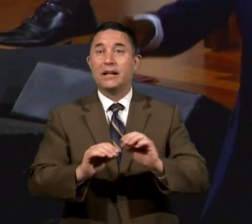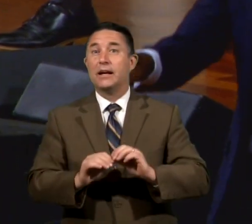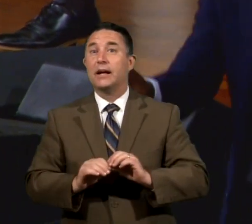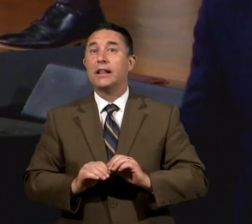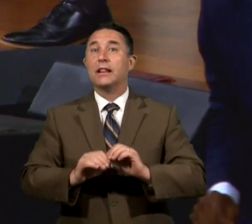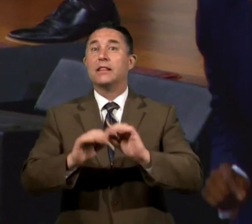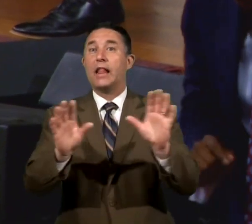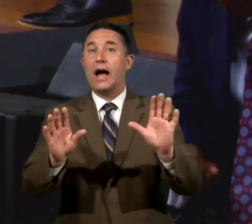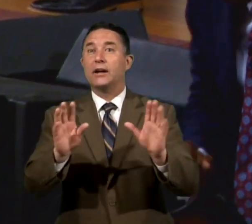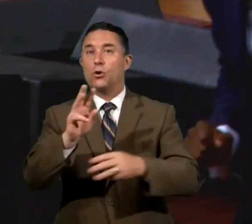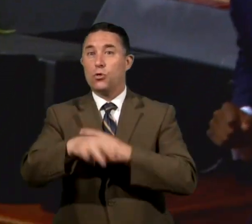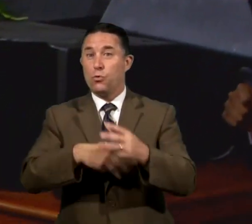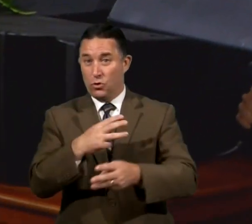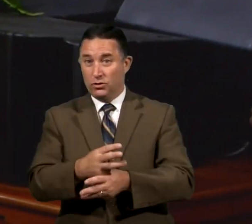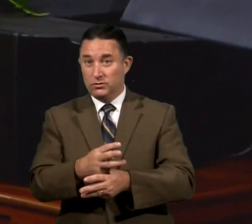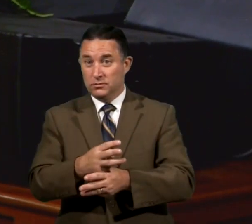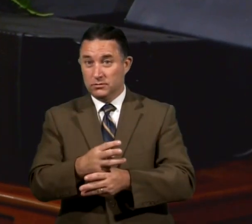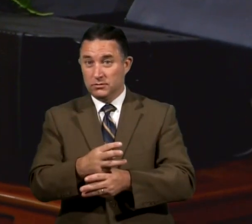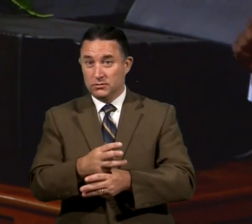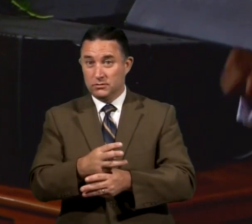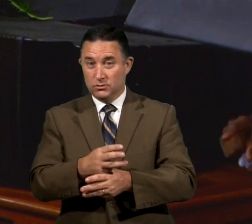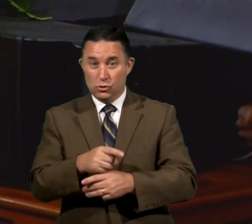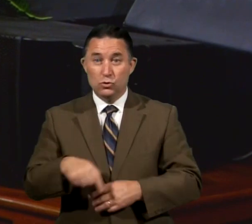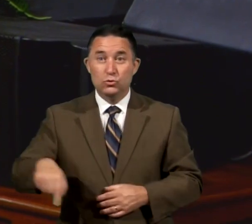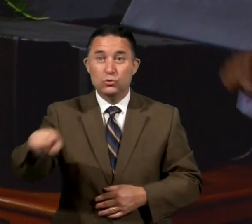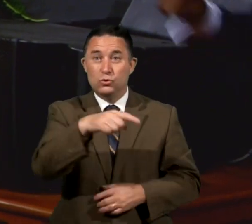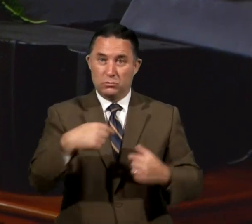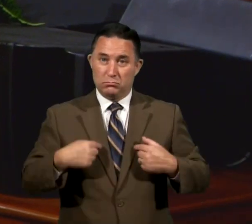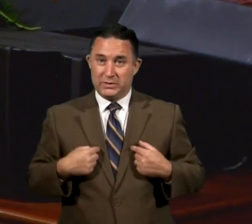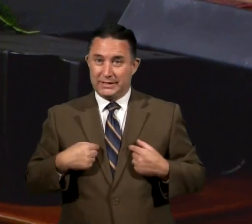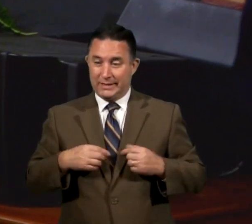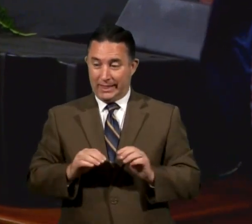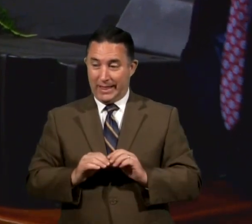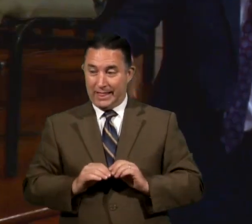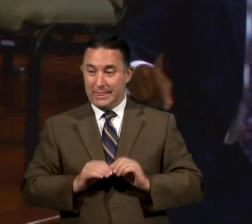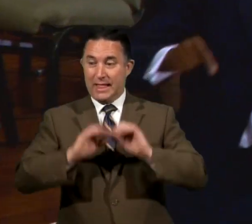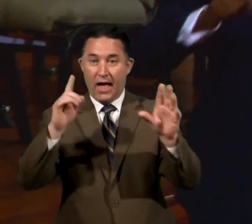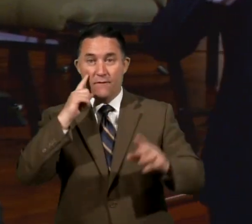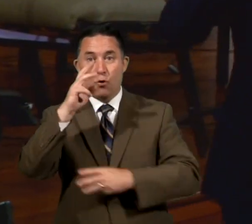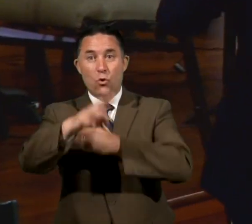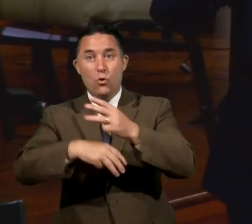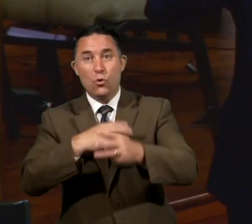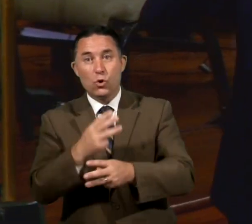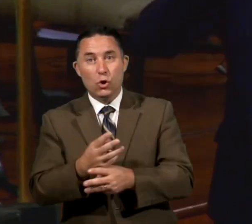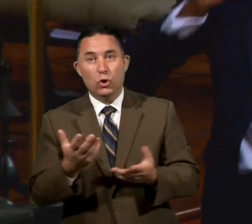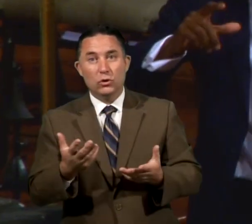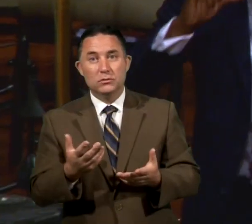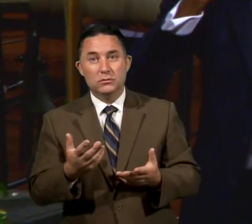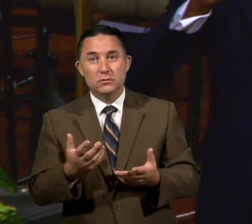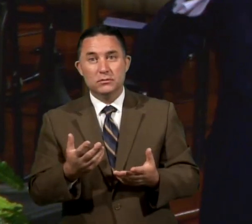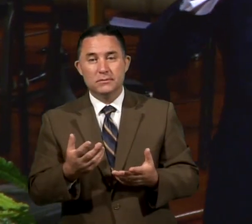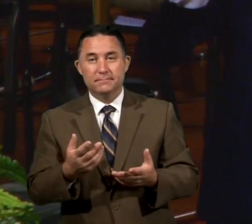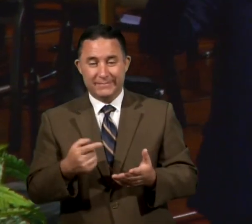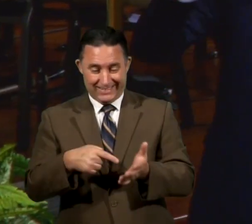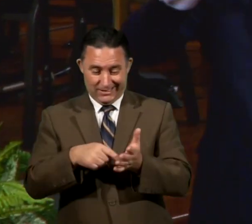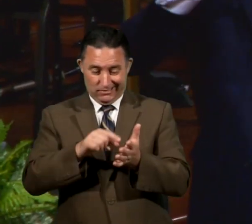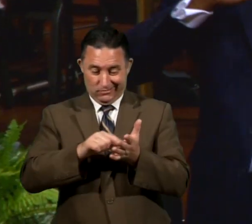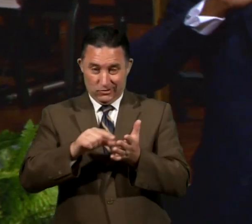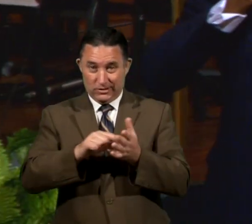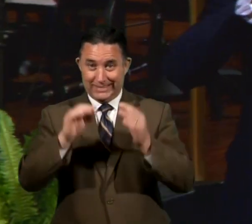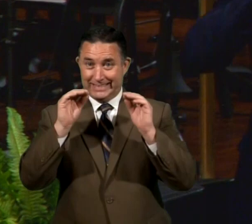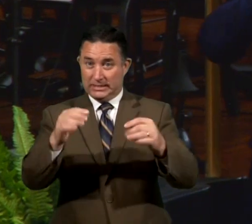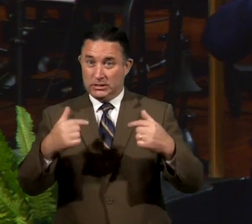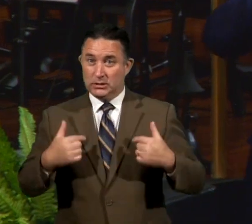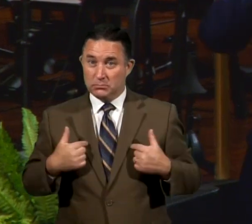the light of the world? You and I are the light of the world. So I guess what this text is teaching